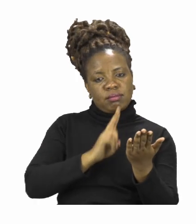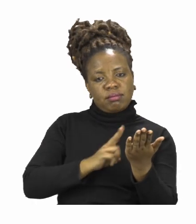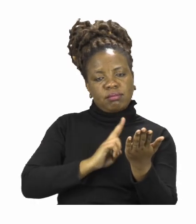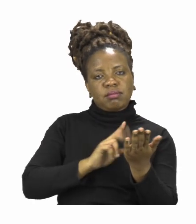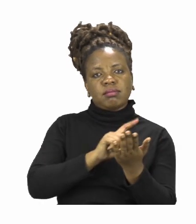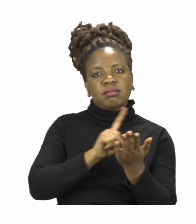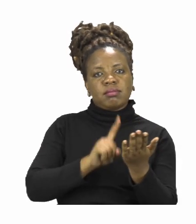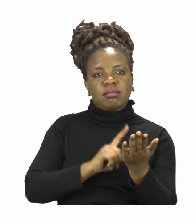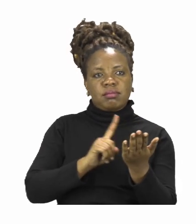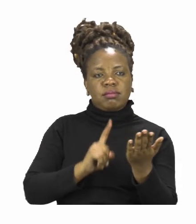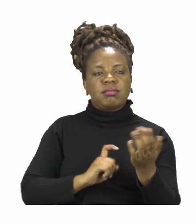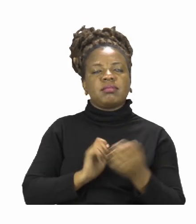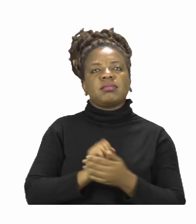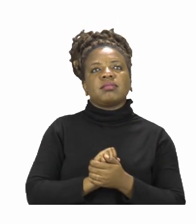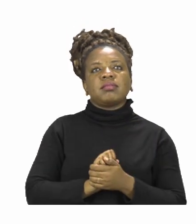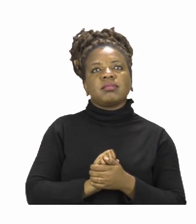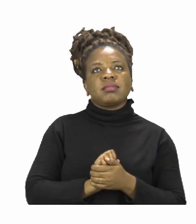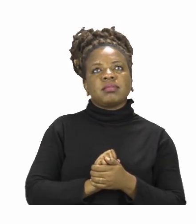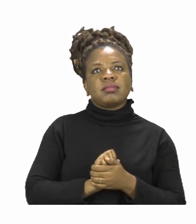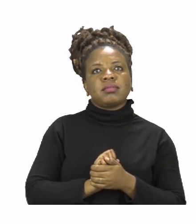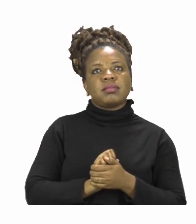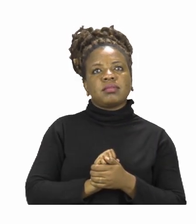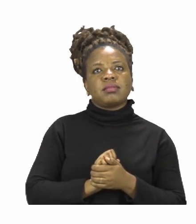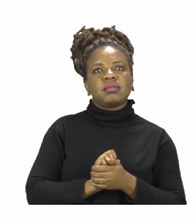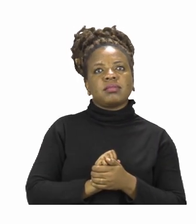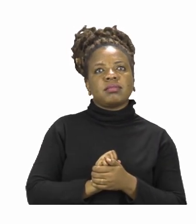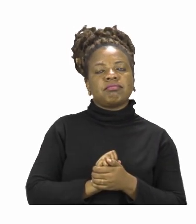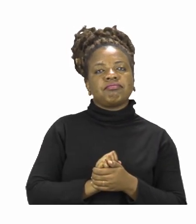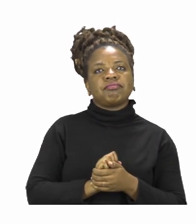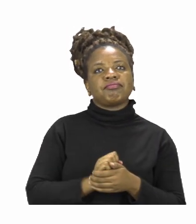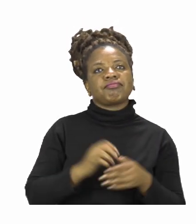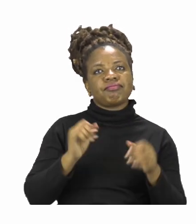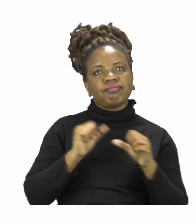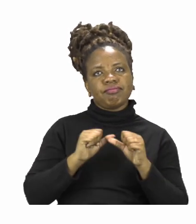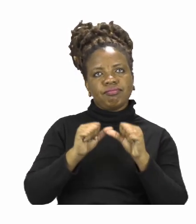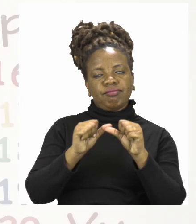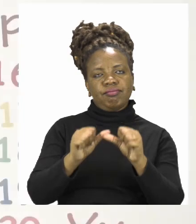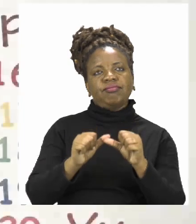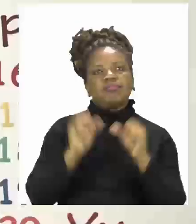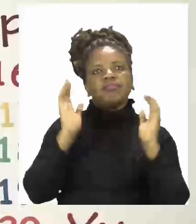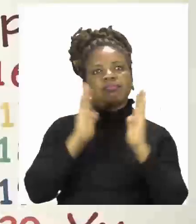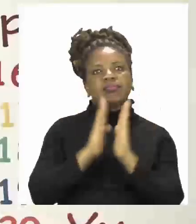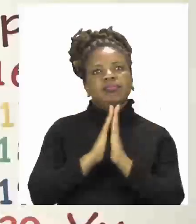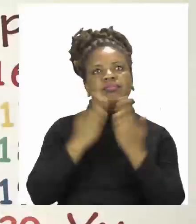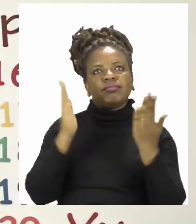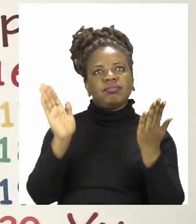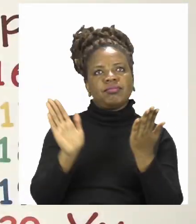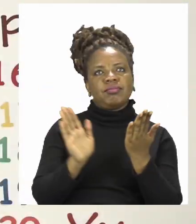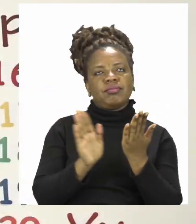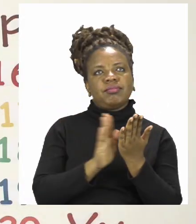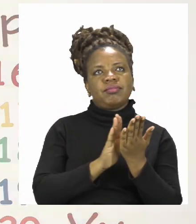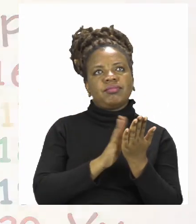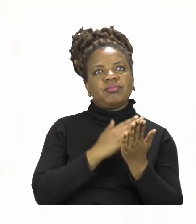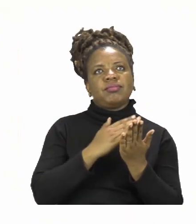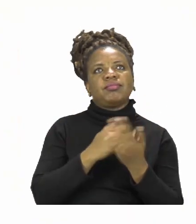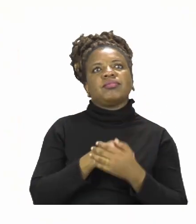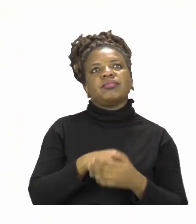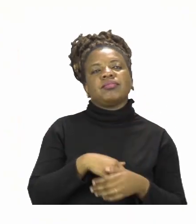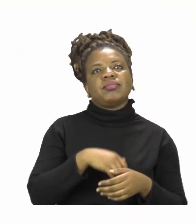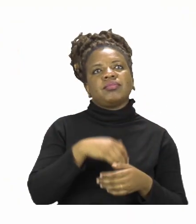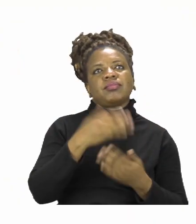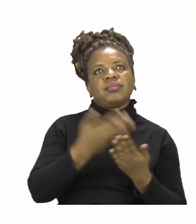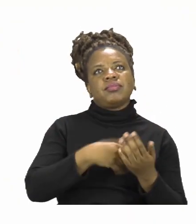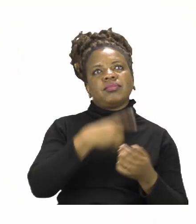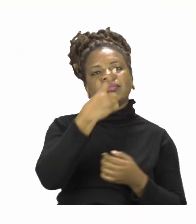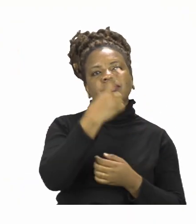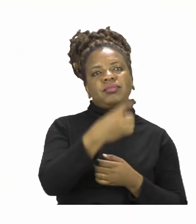on. But right now, let's go to page 19 to complete our story.